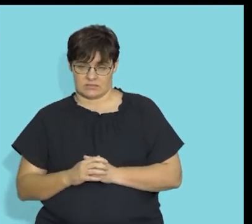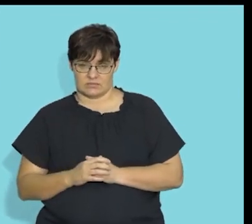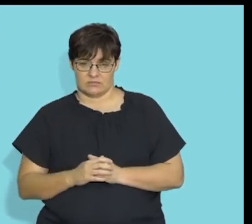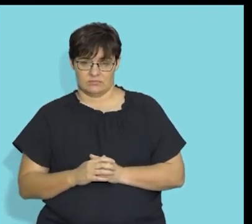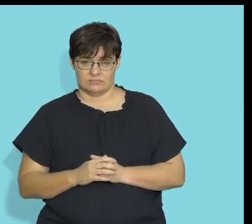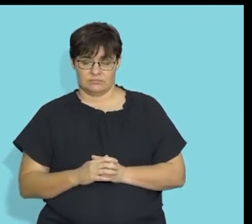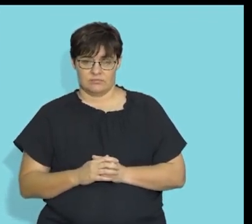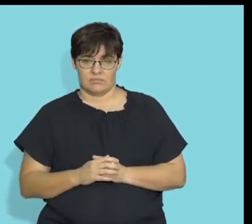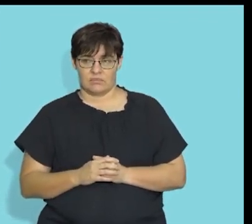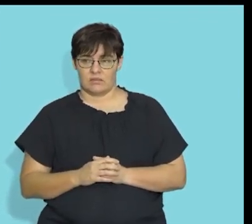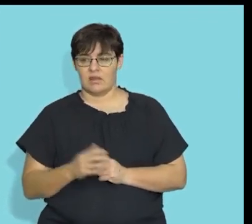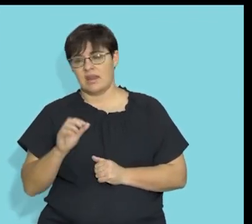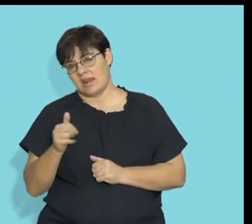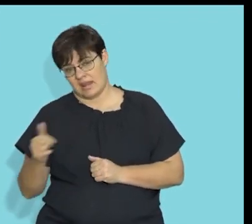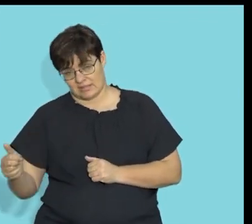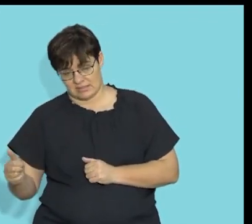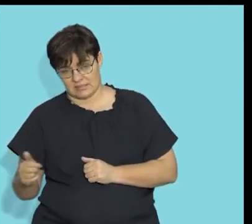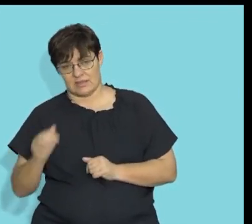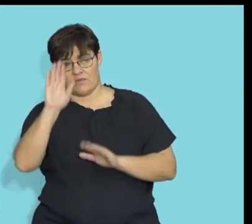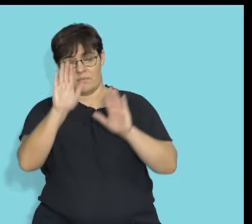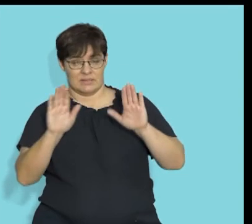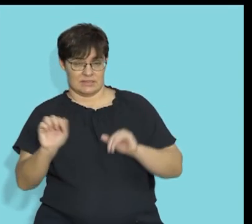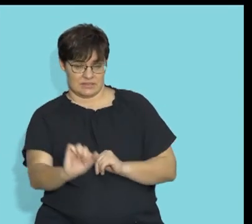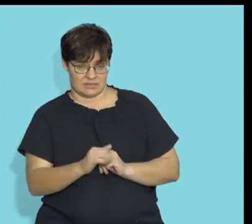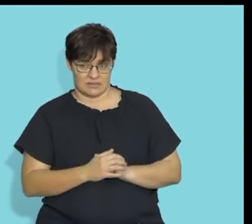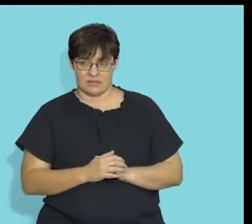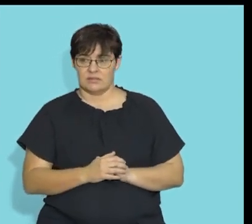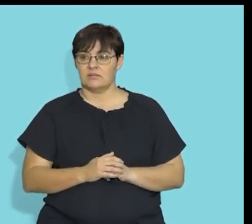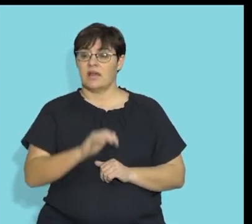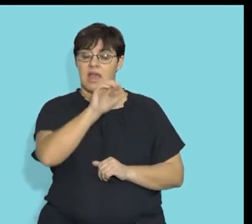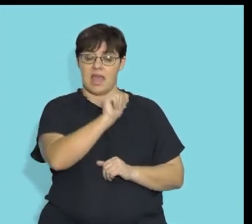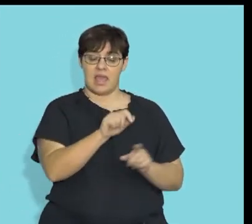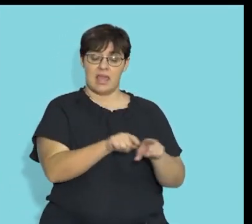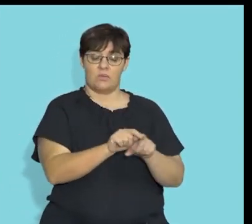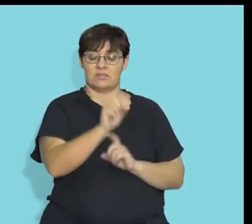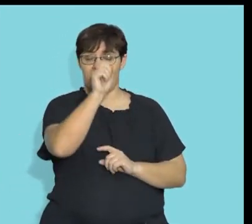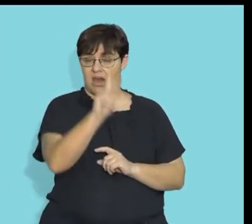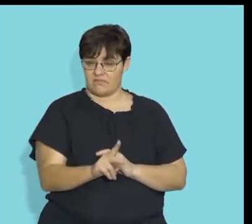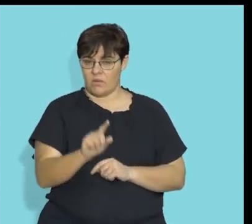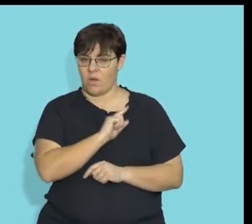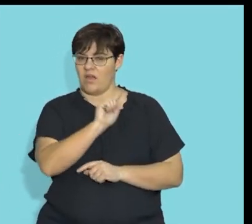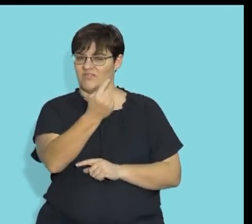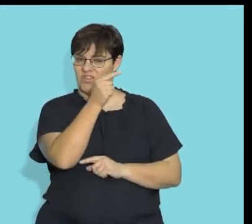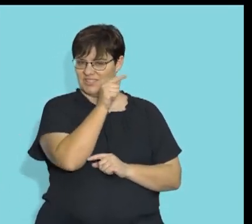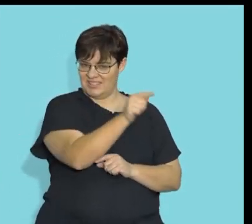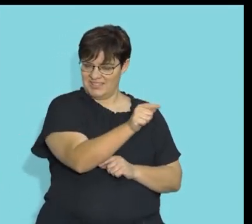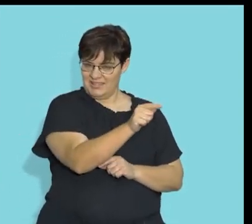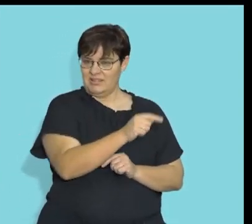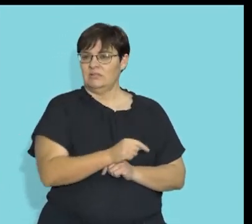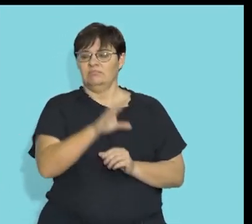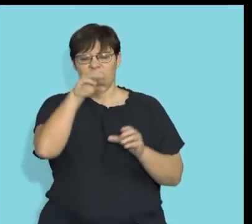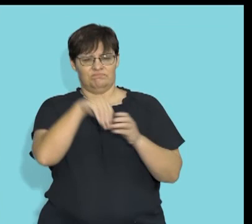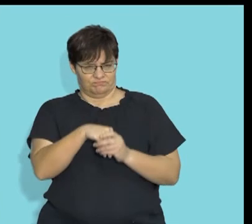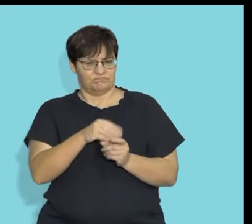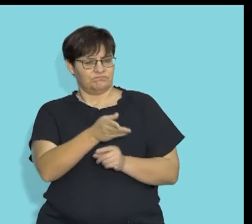over 1 to 8 is the next term of the pattern. We've discussed that A is a half because this is the first